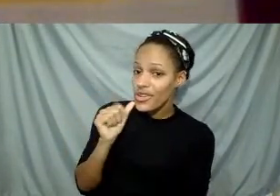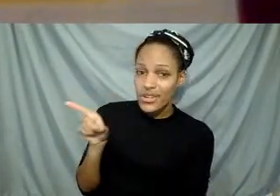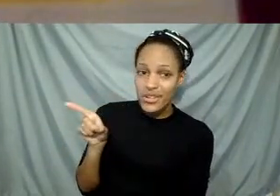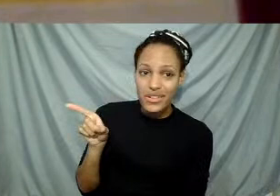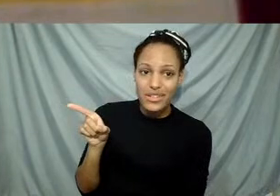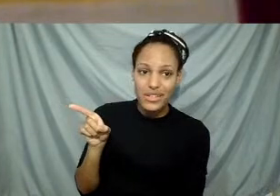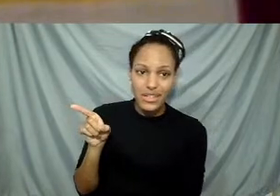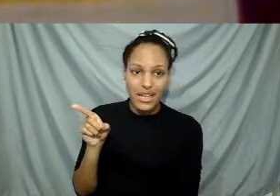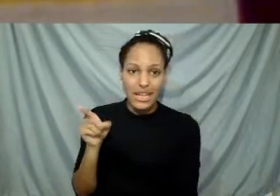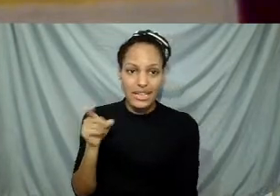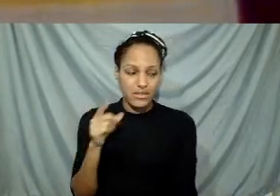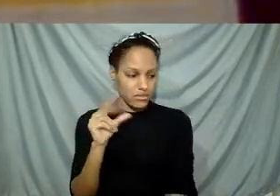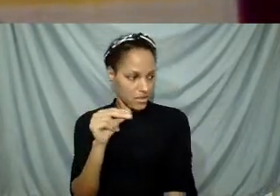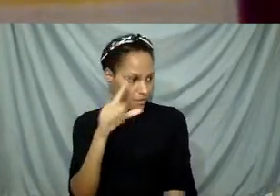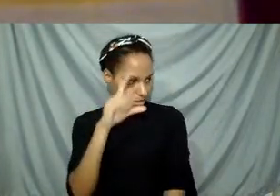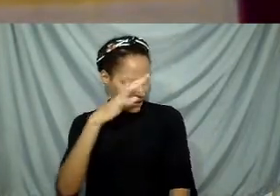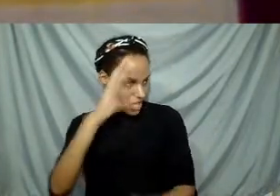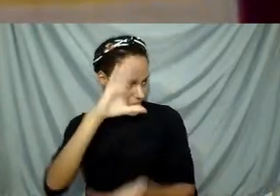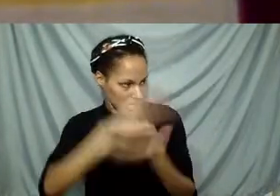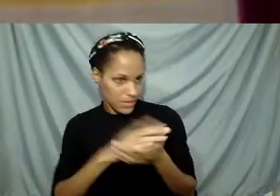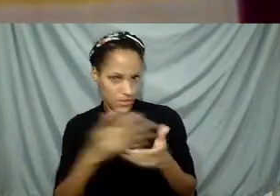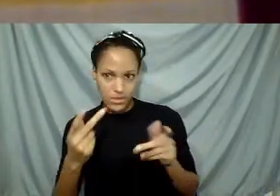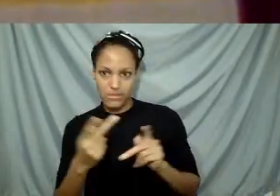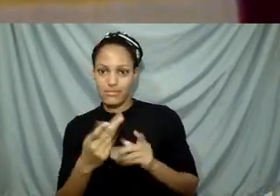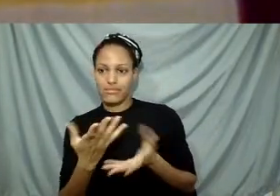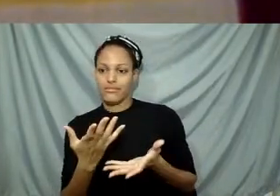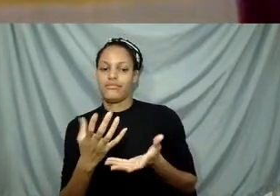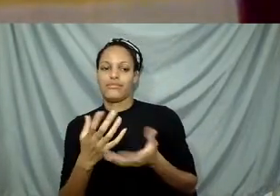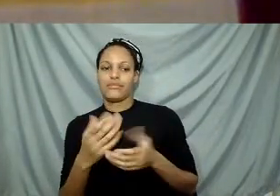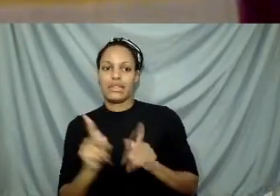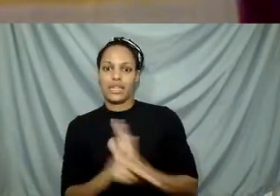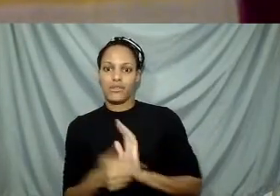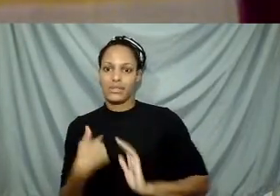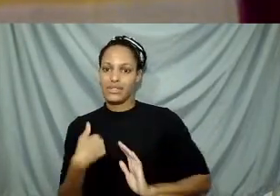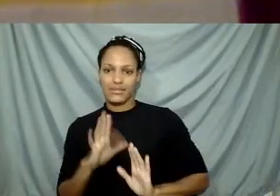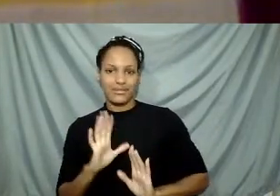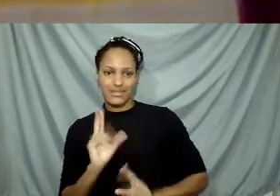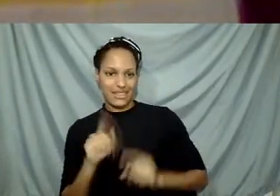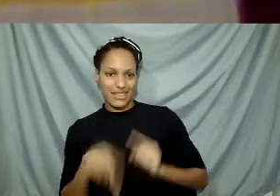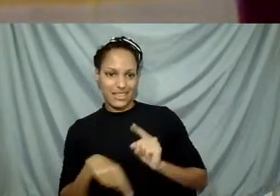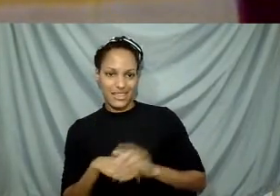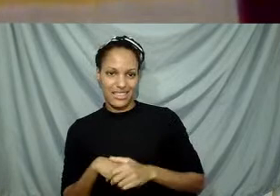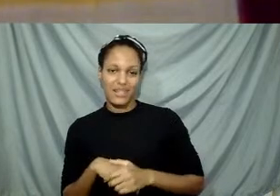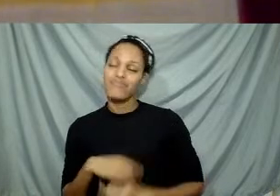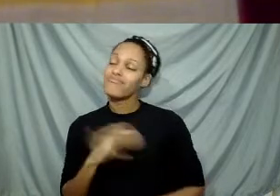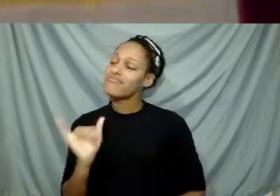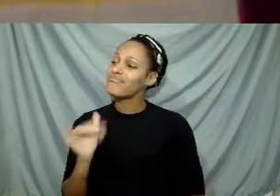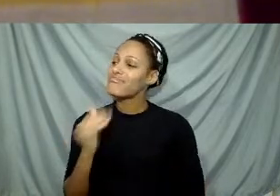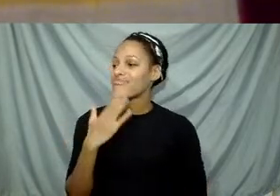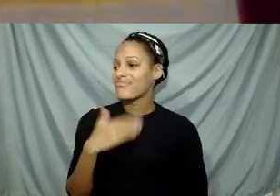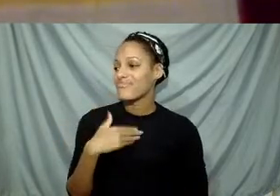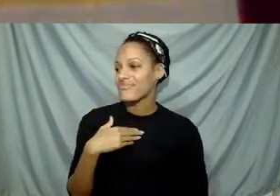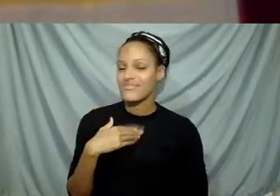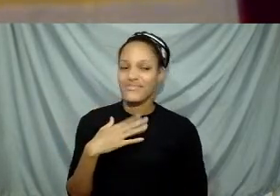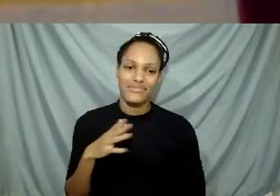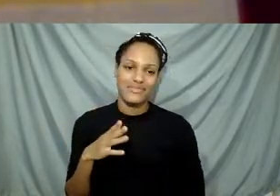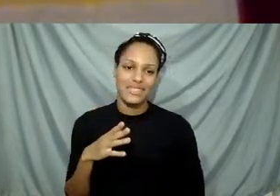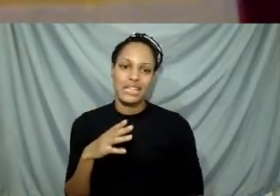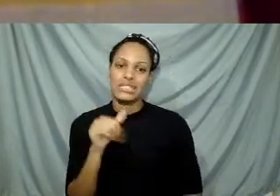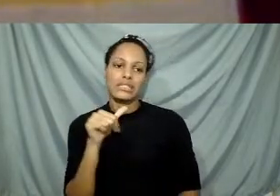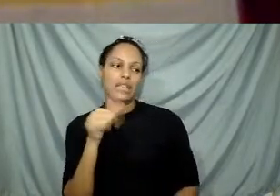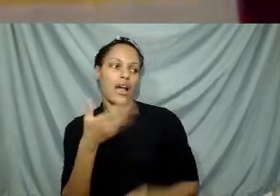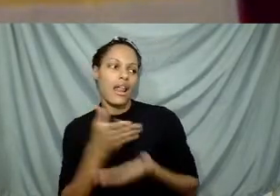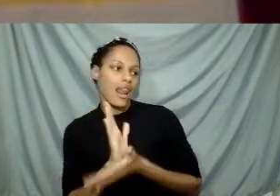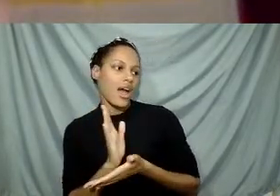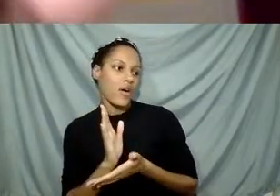husband will kill me. Okay, all right. Yeah. Oh, she's not allowed to be on. Oh, yes,